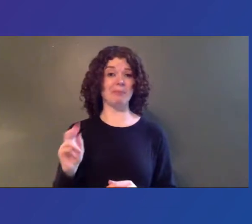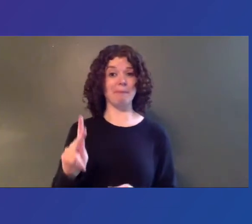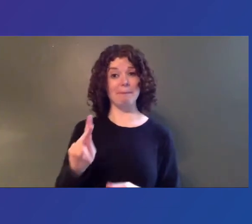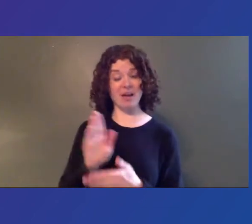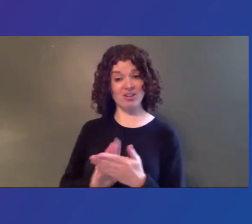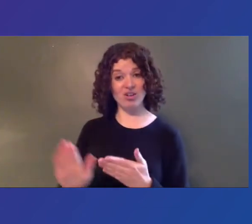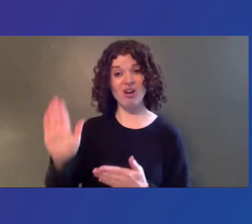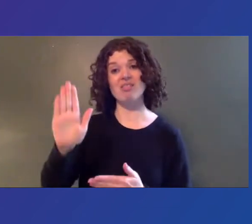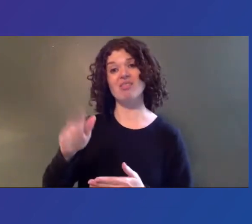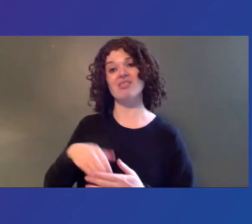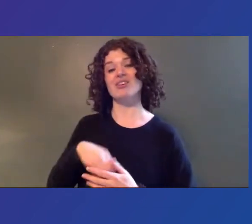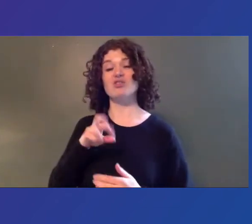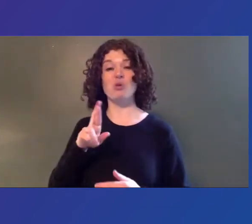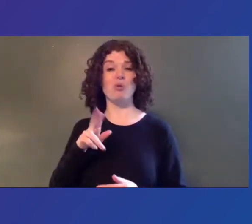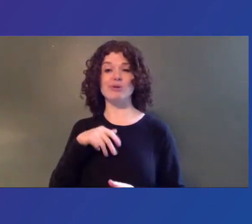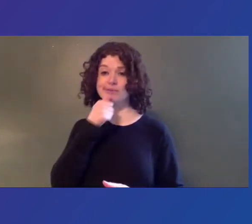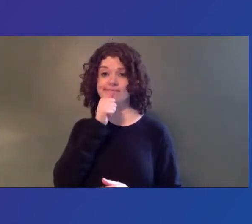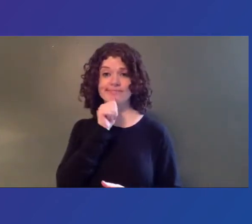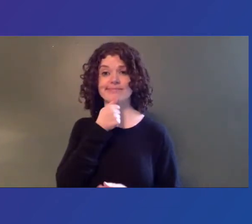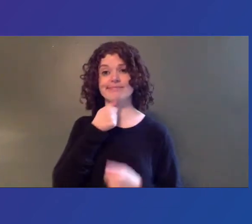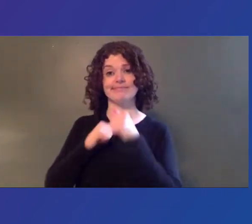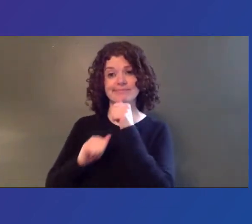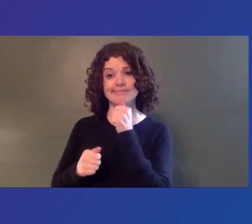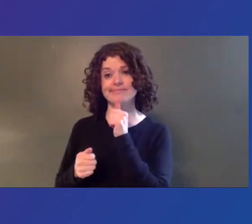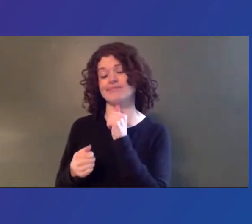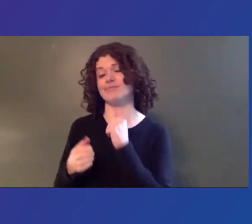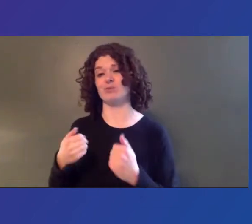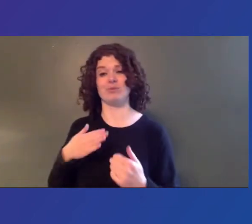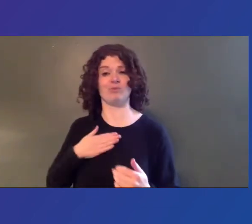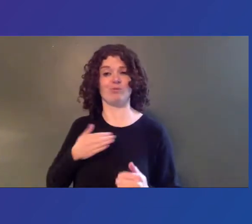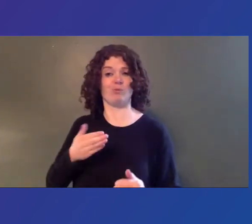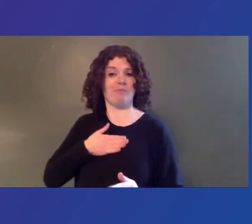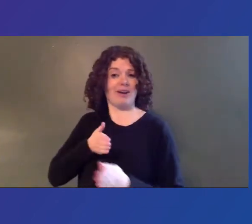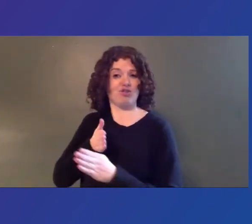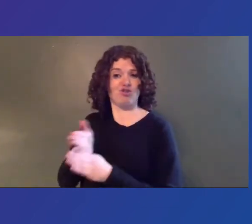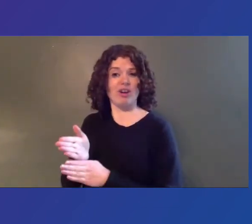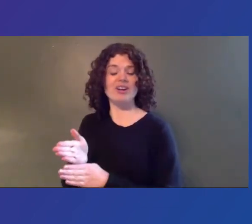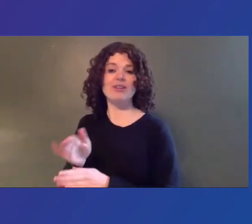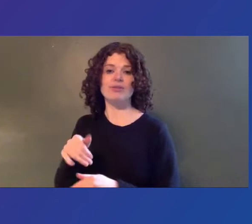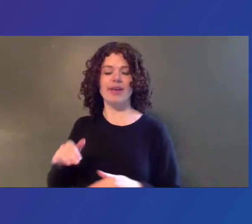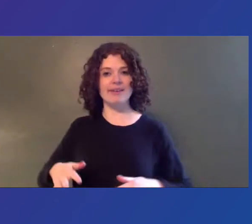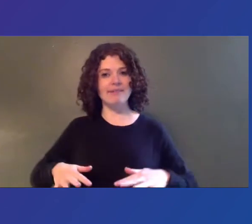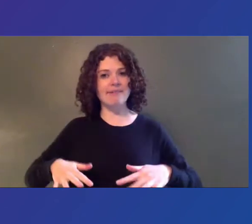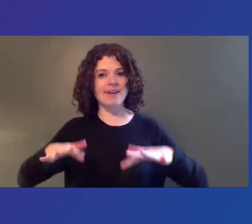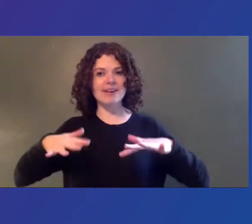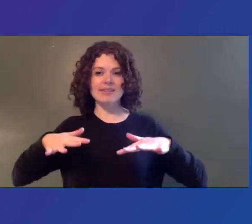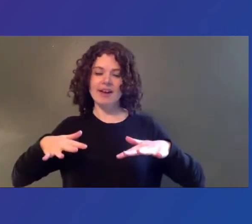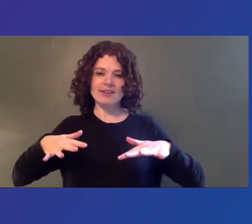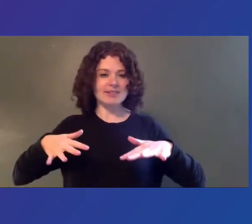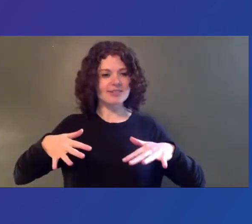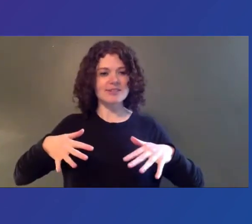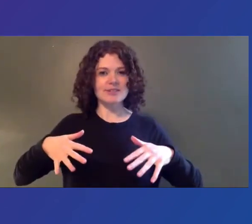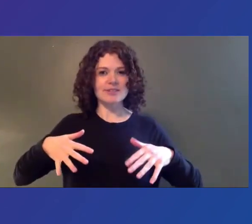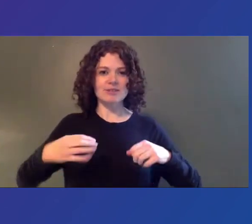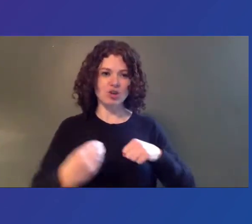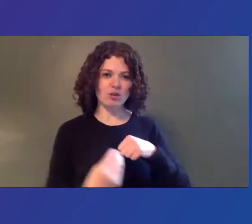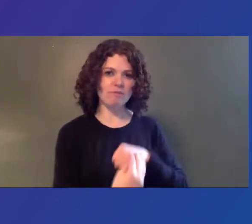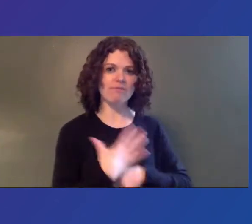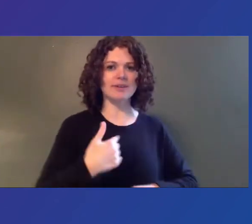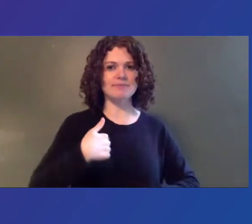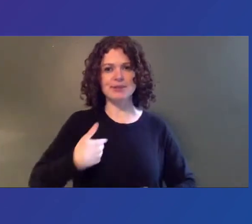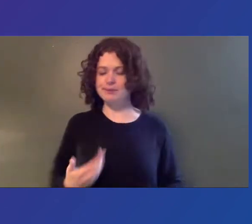just suck it up and just continue to live the life I was living. So I think that anxiety at a certain point had to push me to just lean into what I wanted to